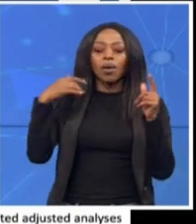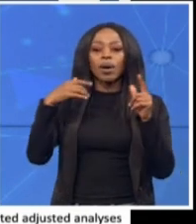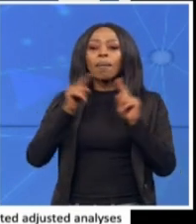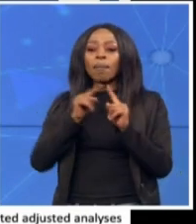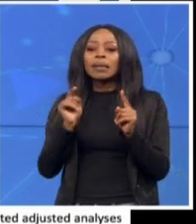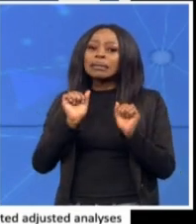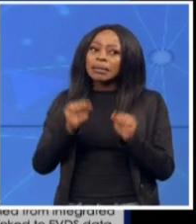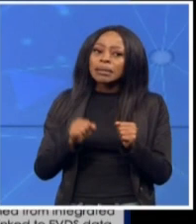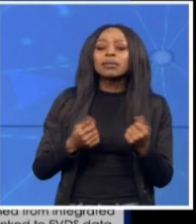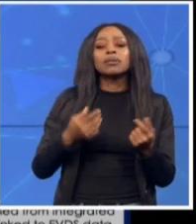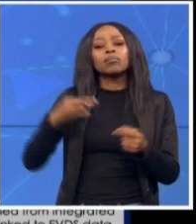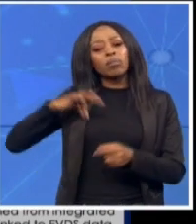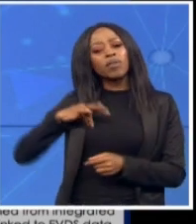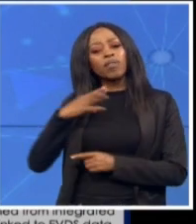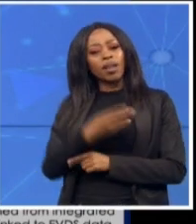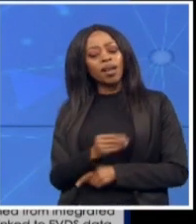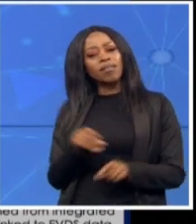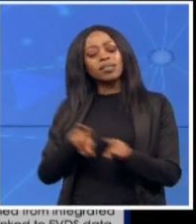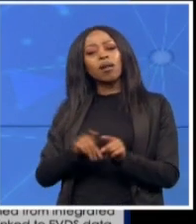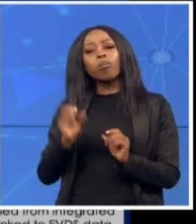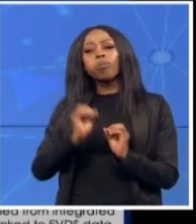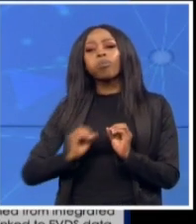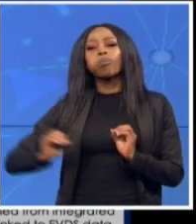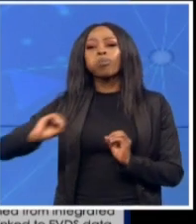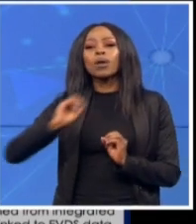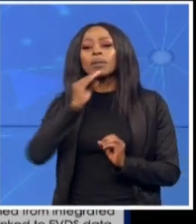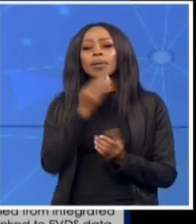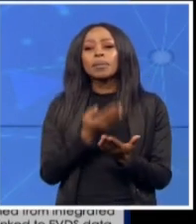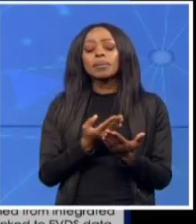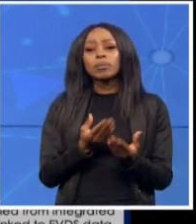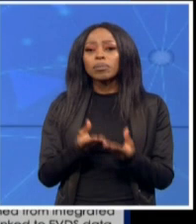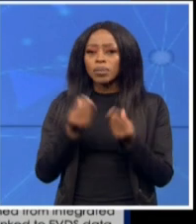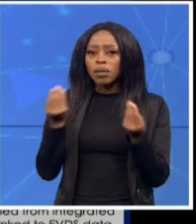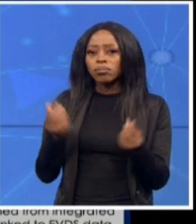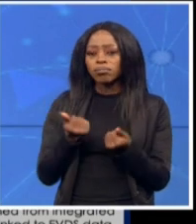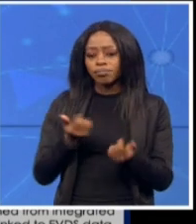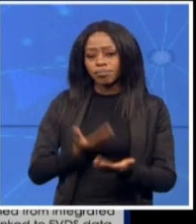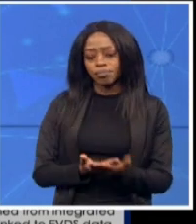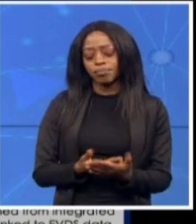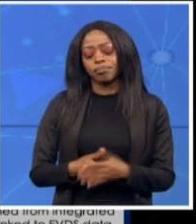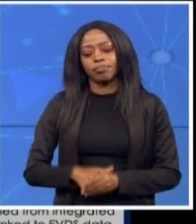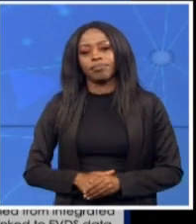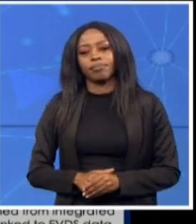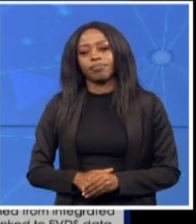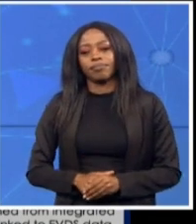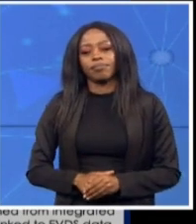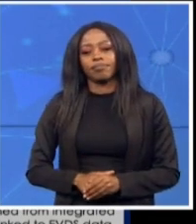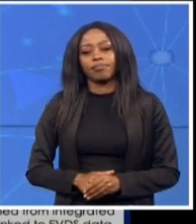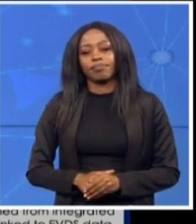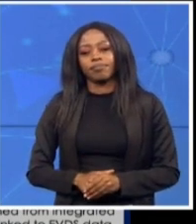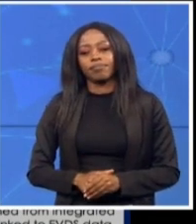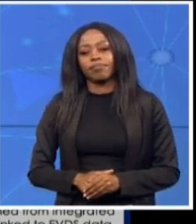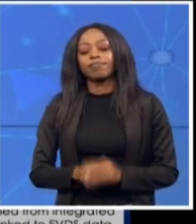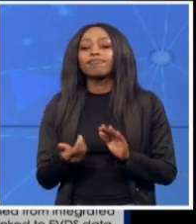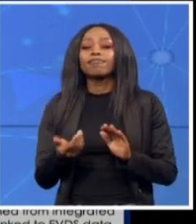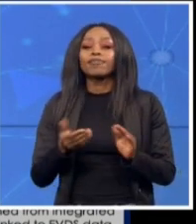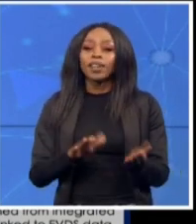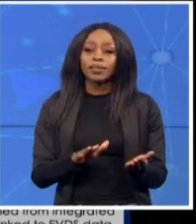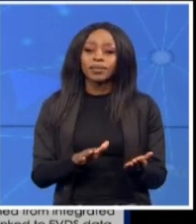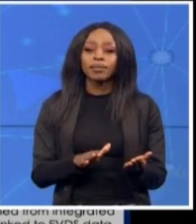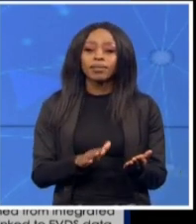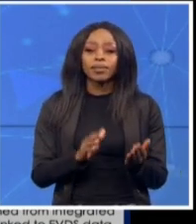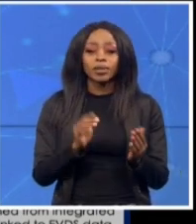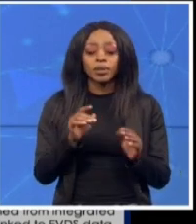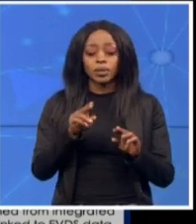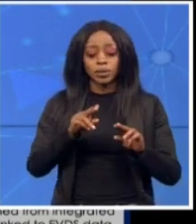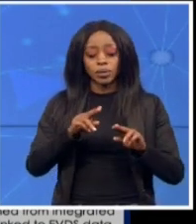protection of getting the cases. More importantly was to look at the deaths per age group. So we've taken this same period, 15